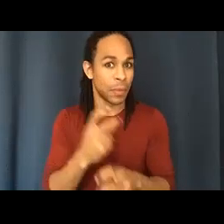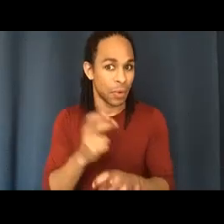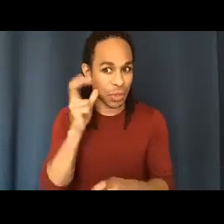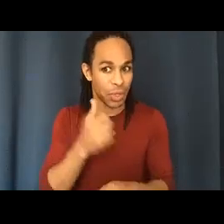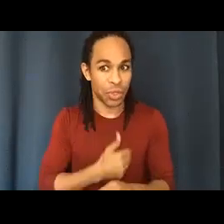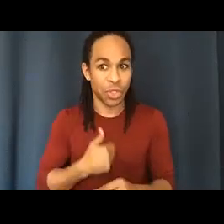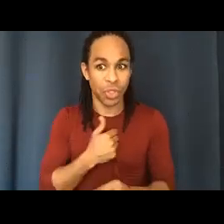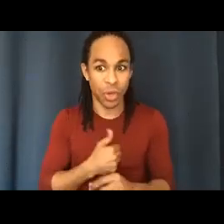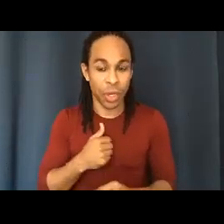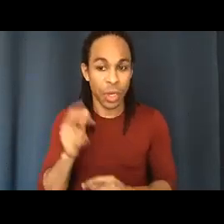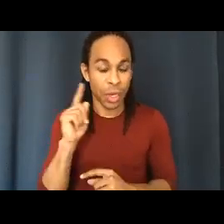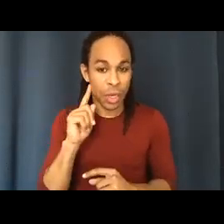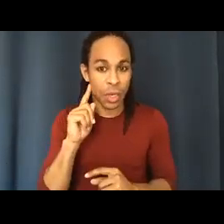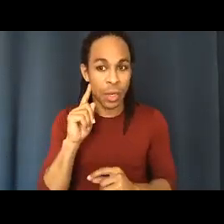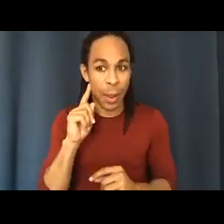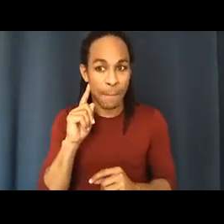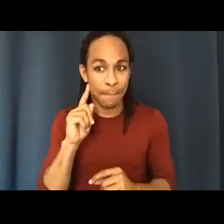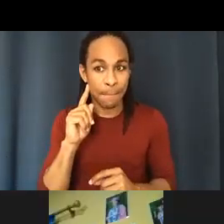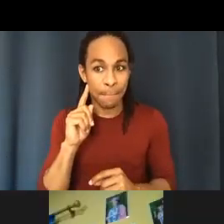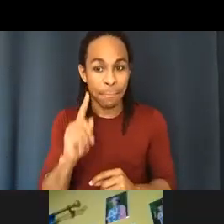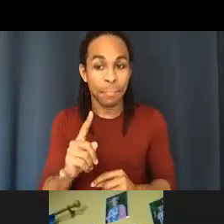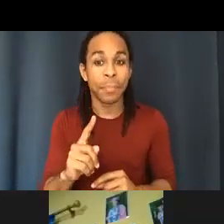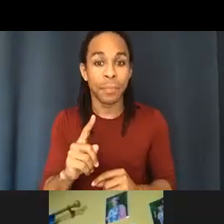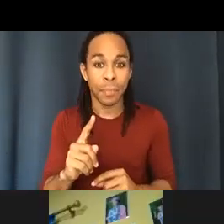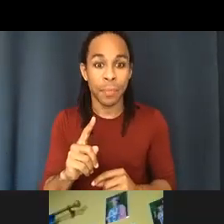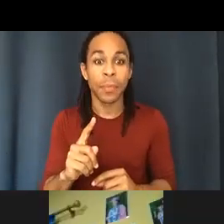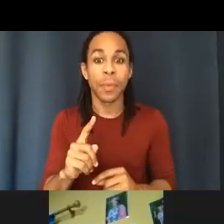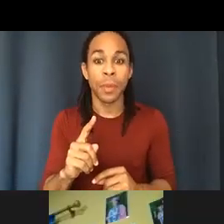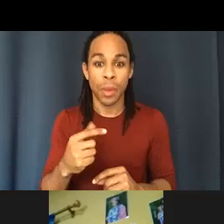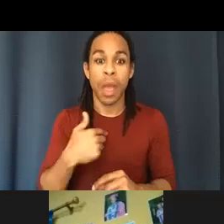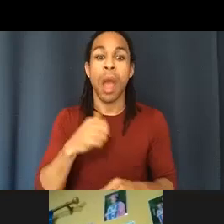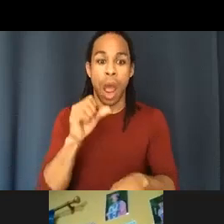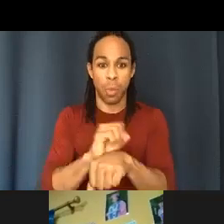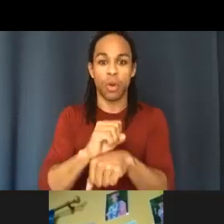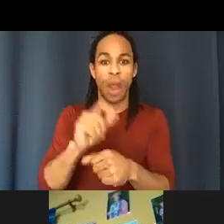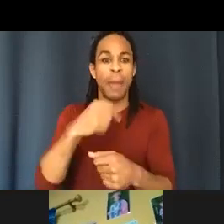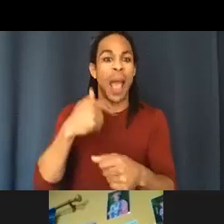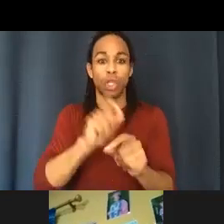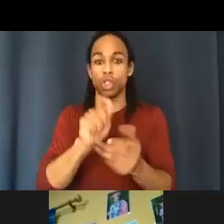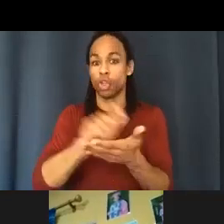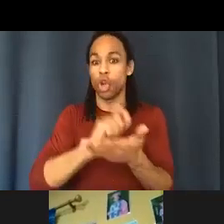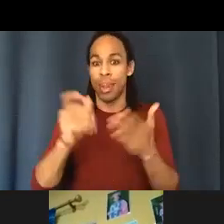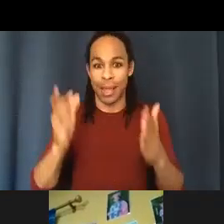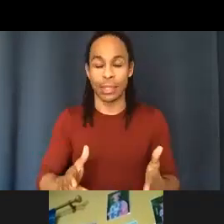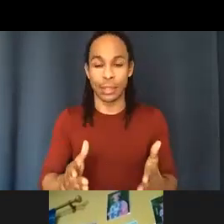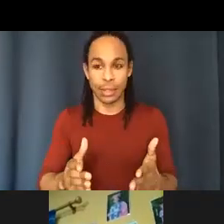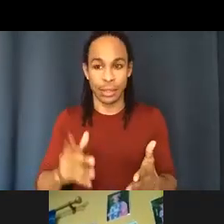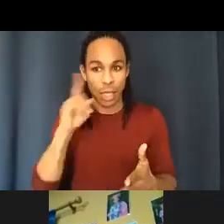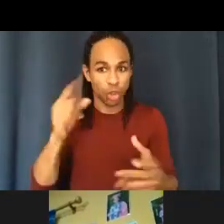Transformation. And so basically, we're just a group